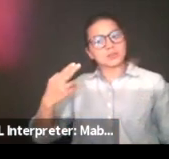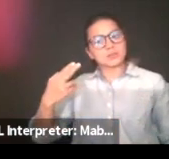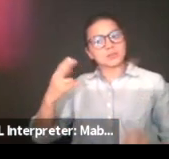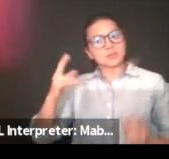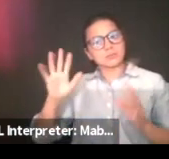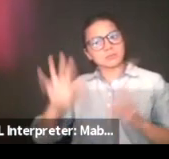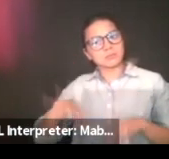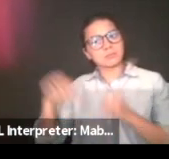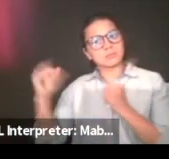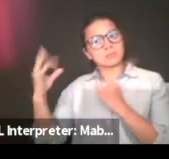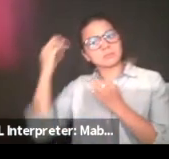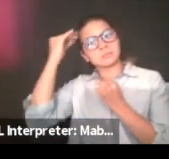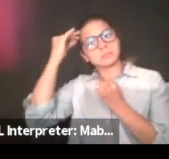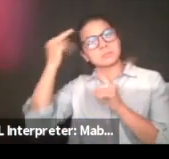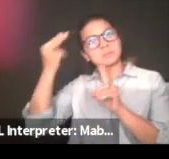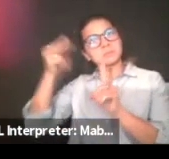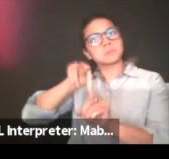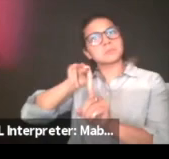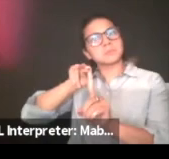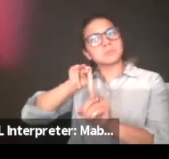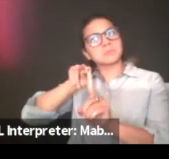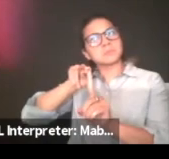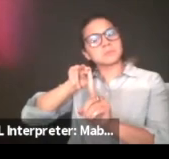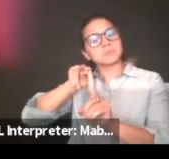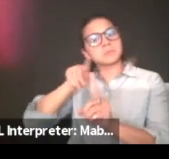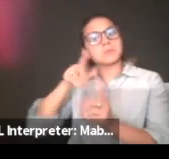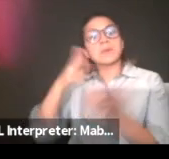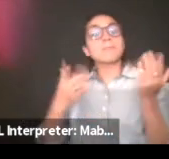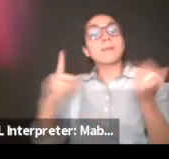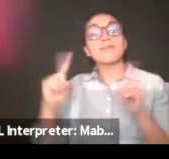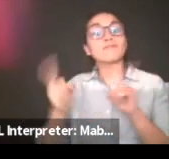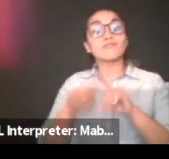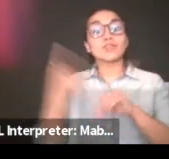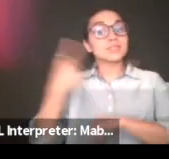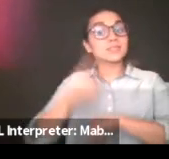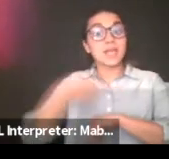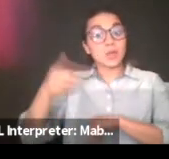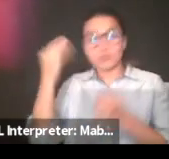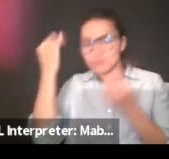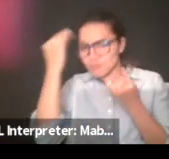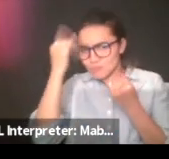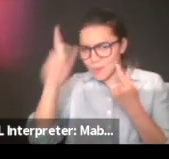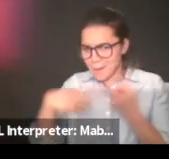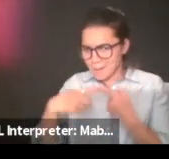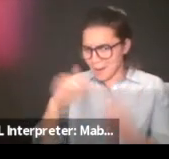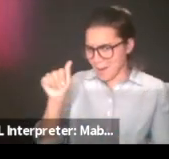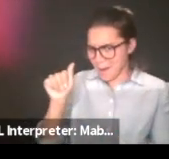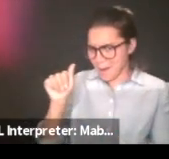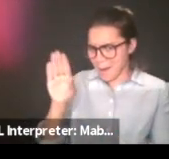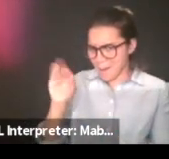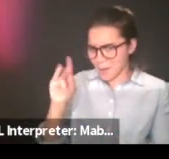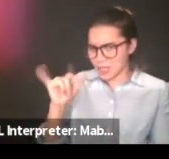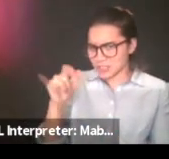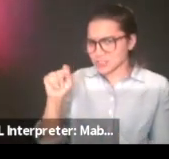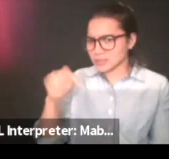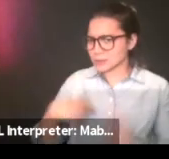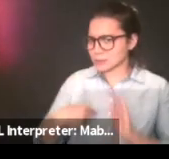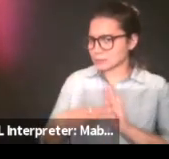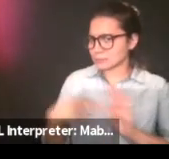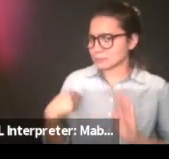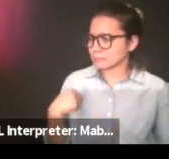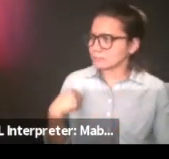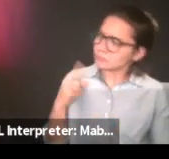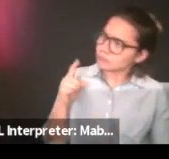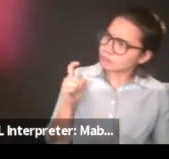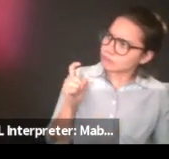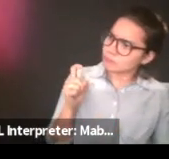are just checking it out today for the first time, just starting to think through these things, how you might simply